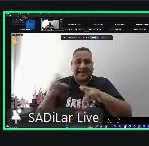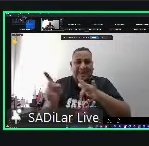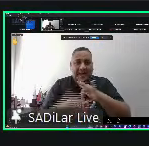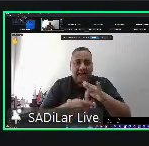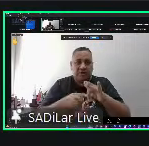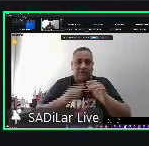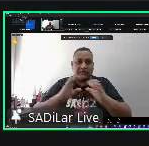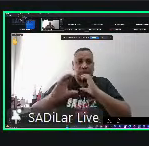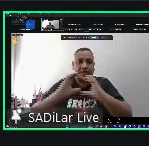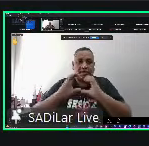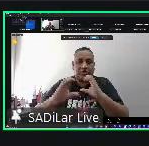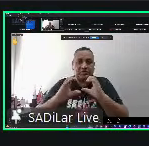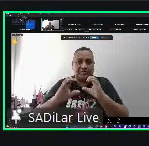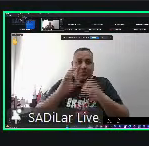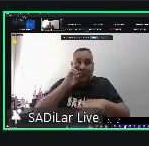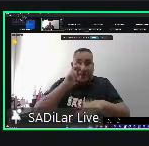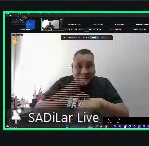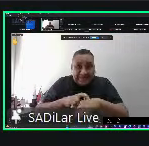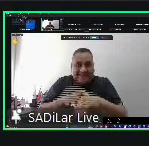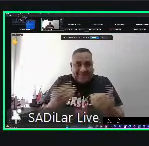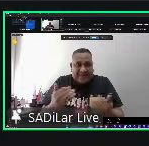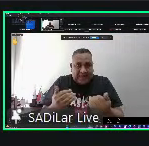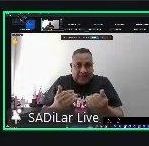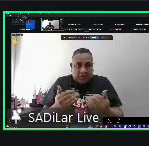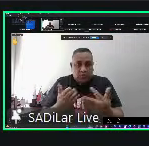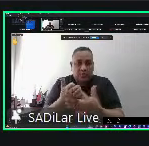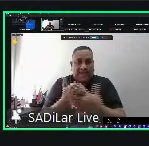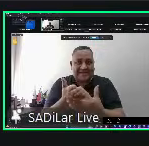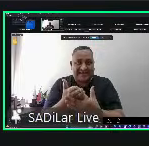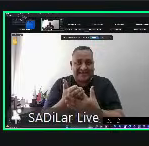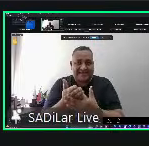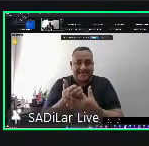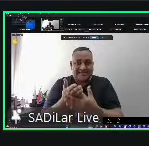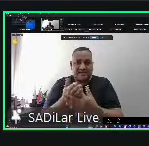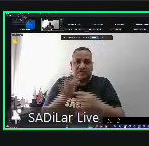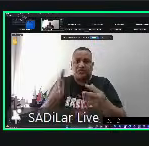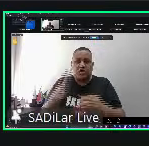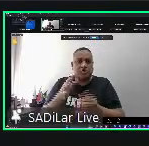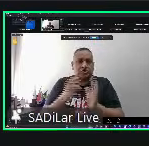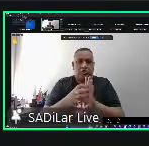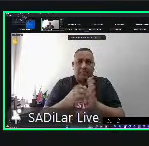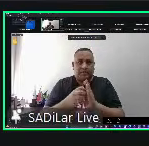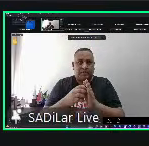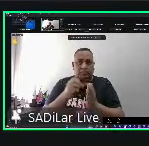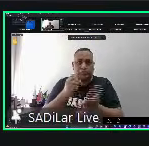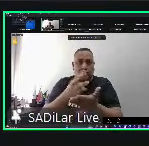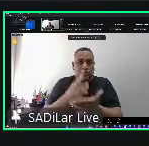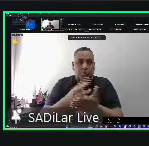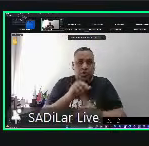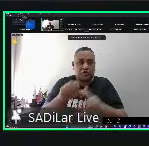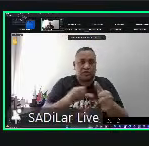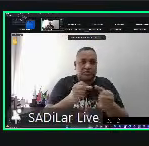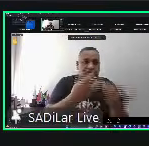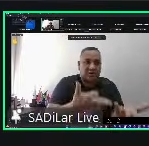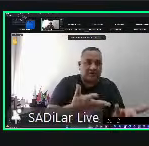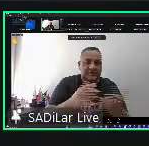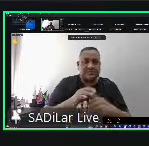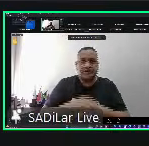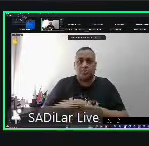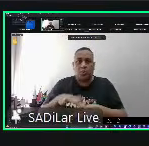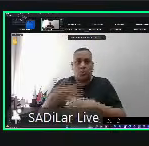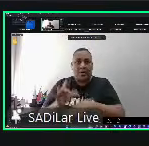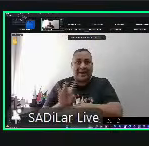we are developing in-house, and we're noticing that there is a lack of communication with each other. So,